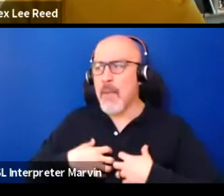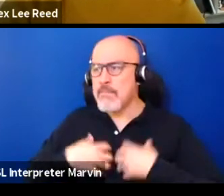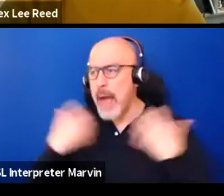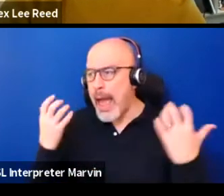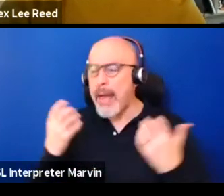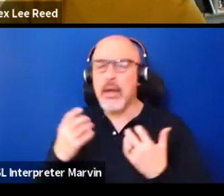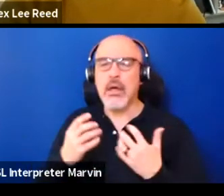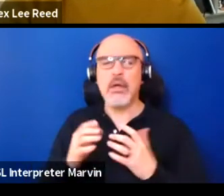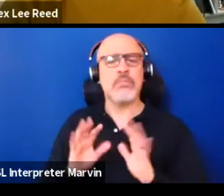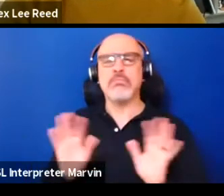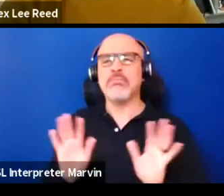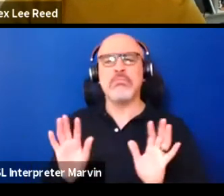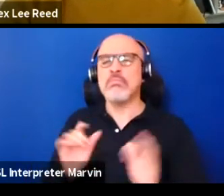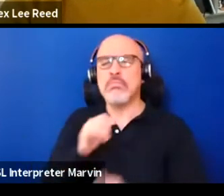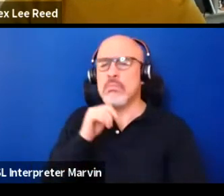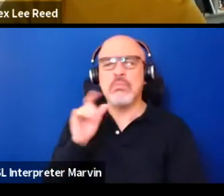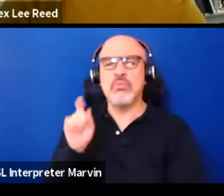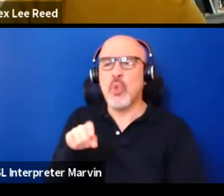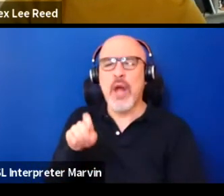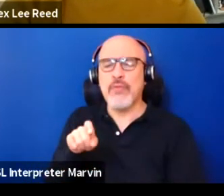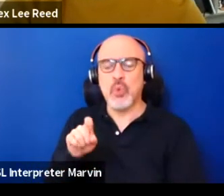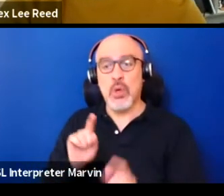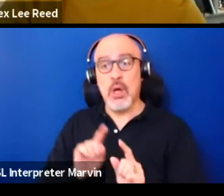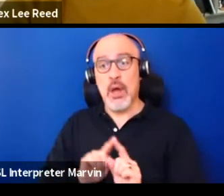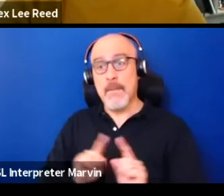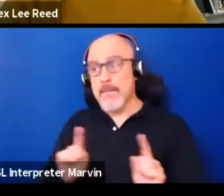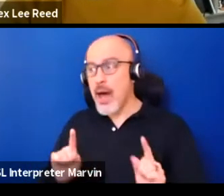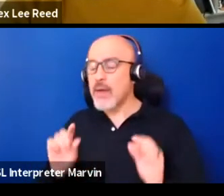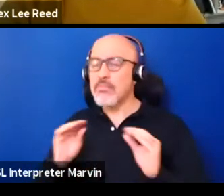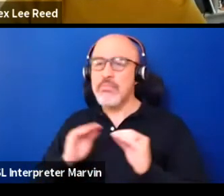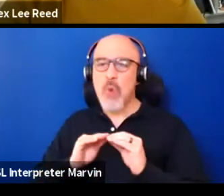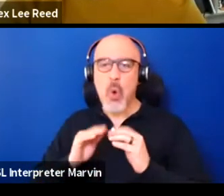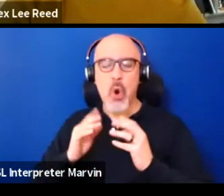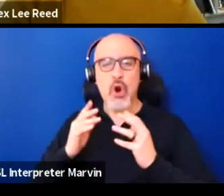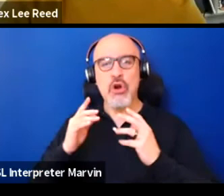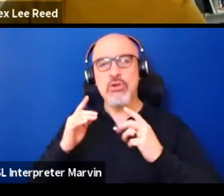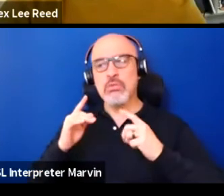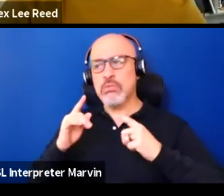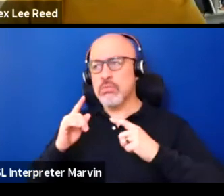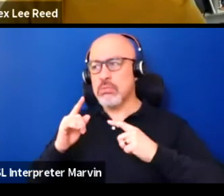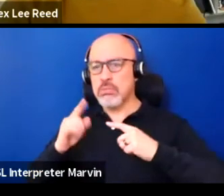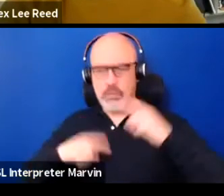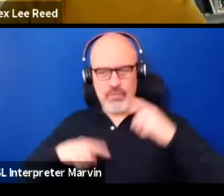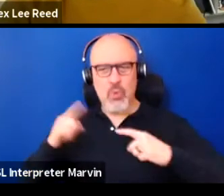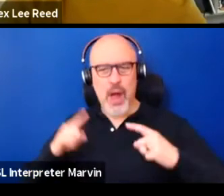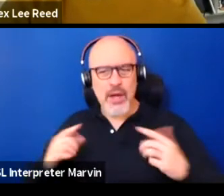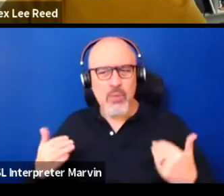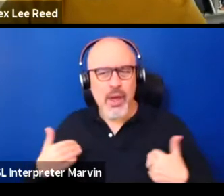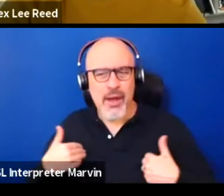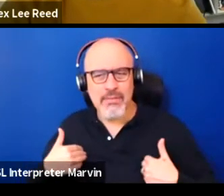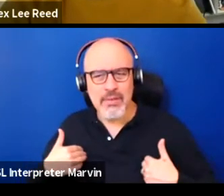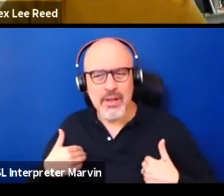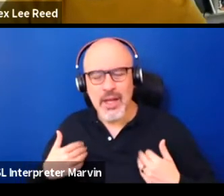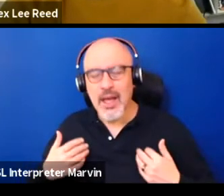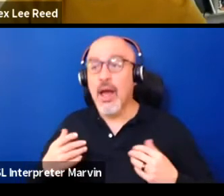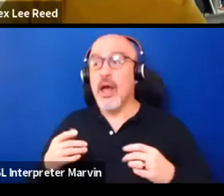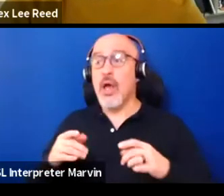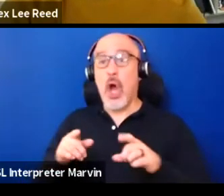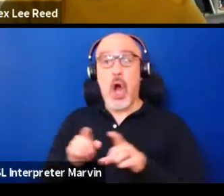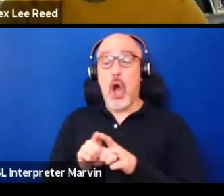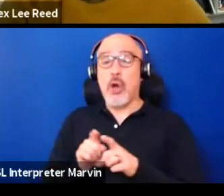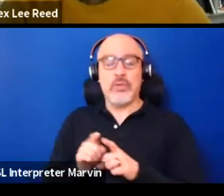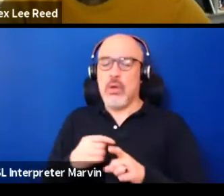stuff. But there's just more variety to us than that. But I do want it not to